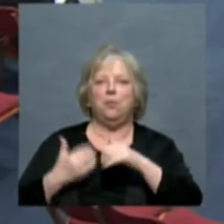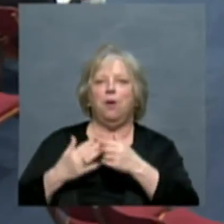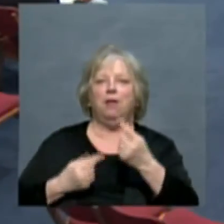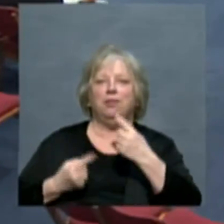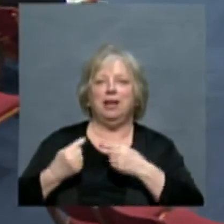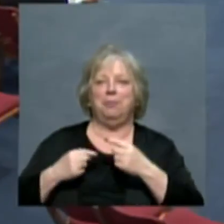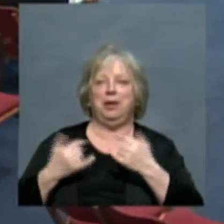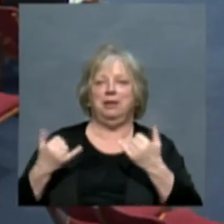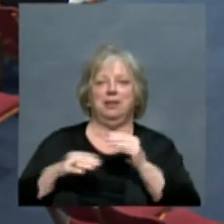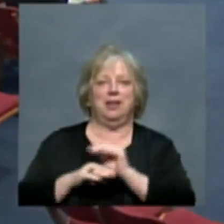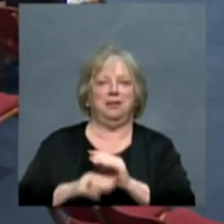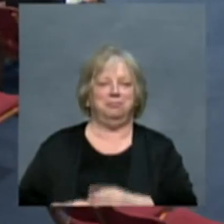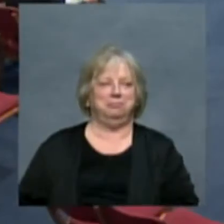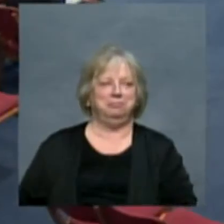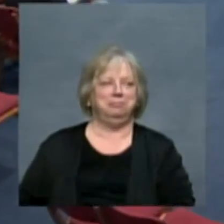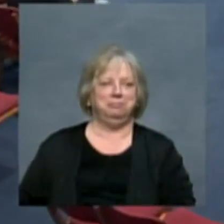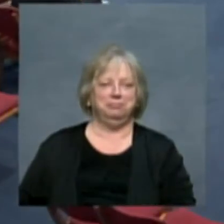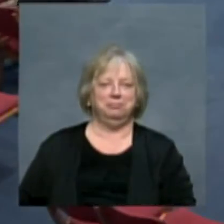coming tonight.